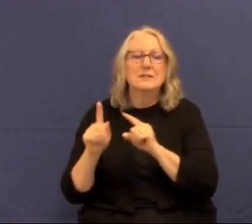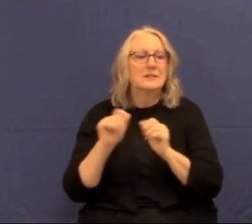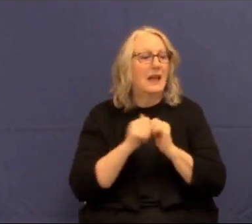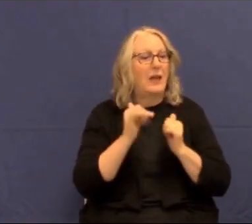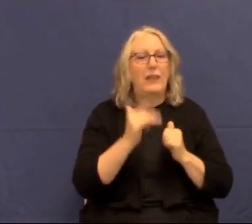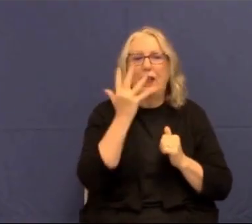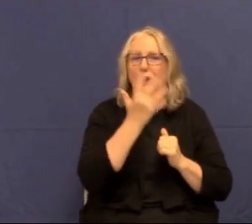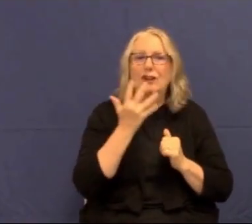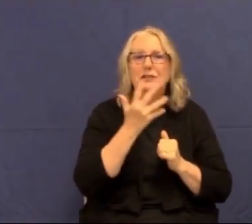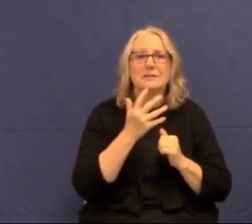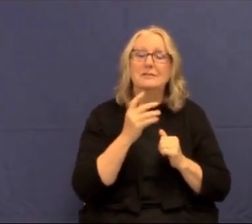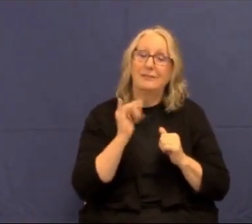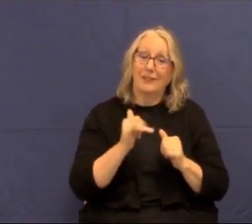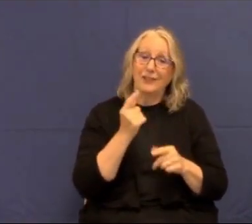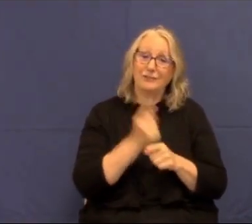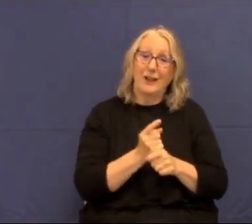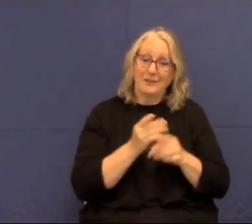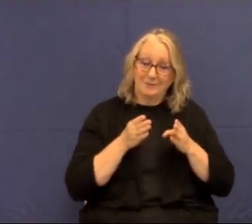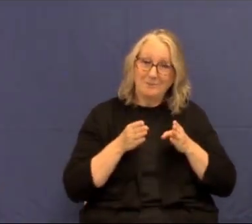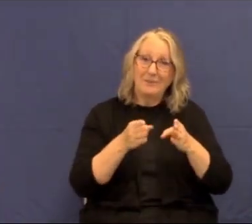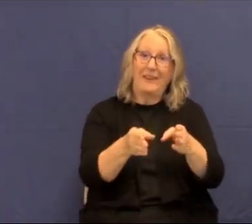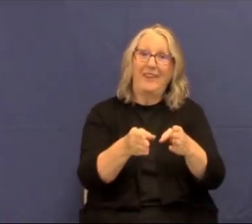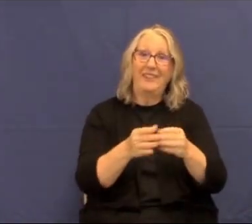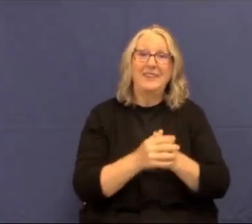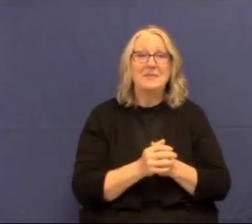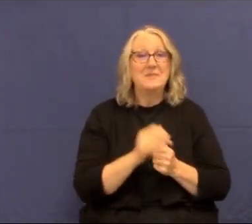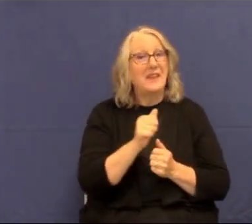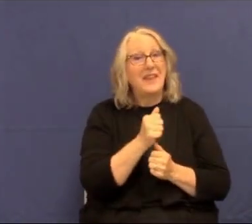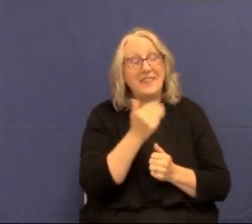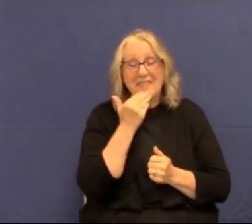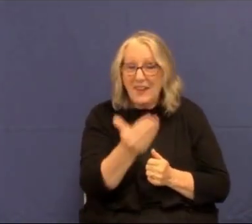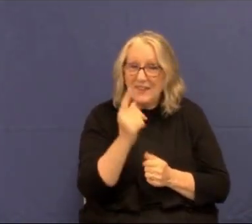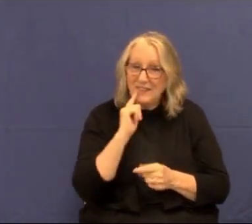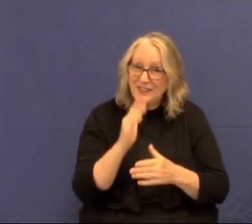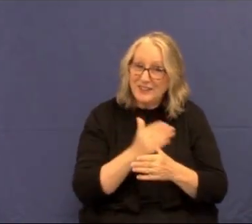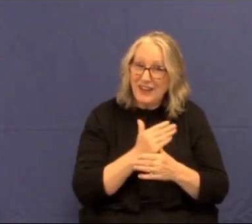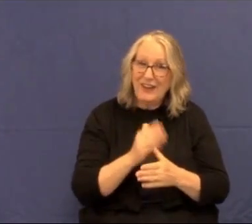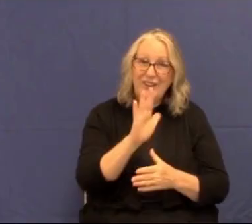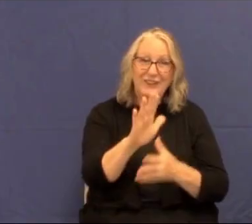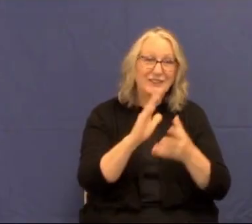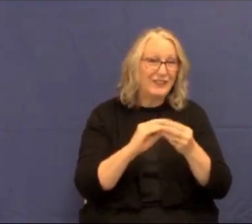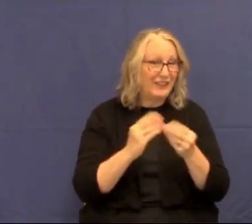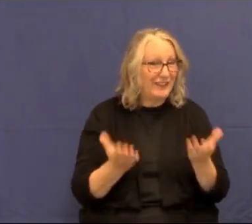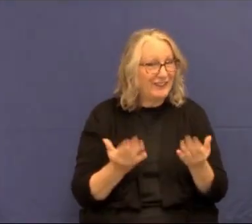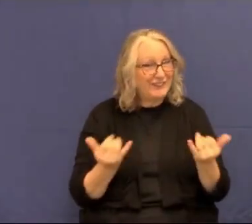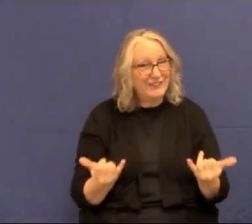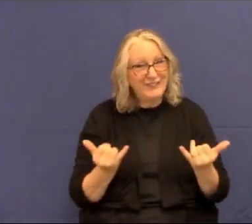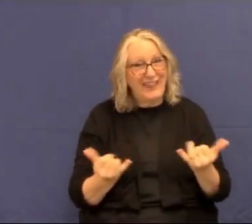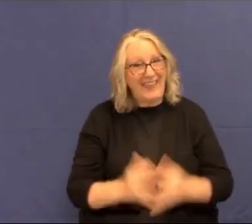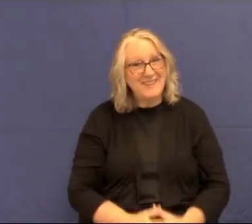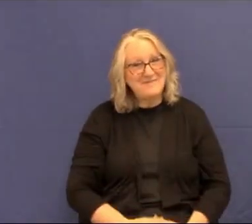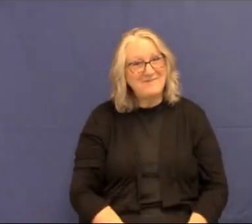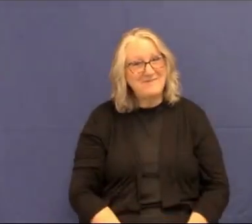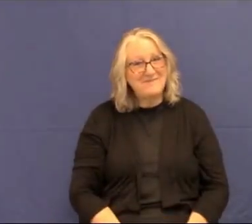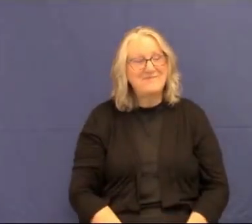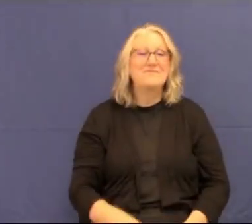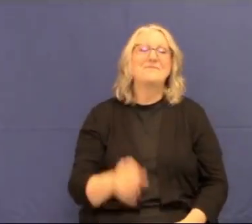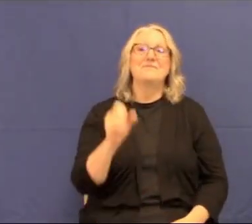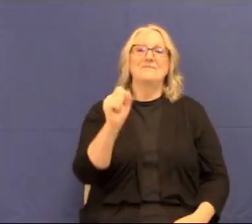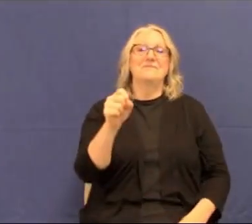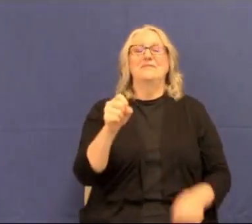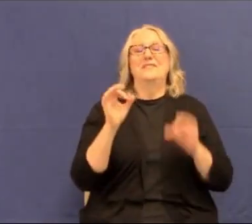like, is a step in the right direction and fantastic work. And we thank you so much for sharing your story here today.